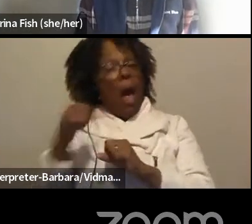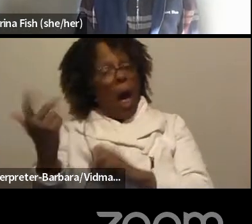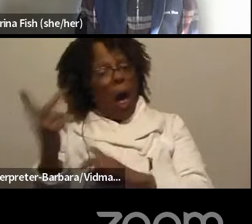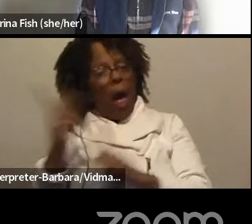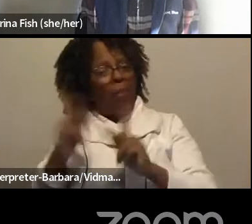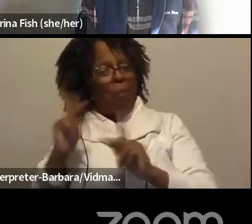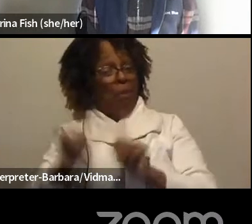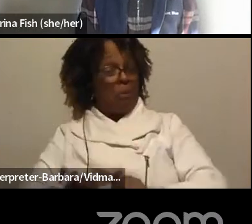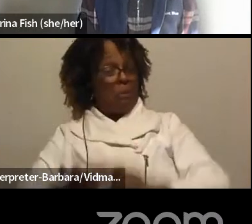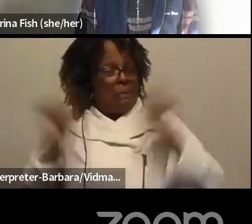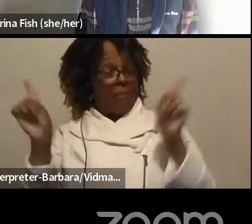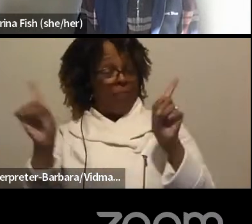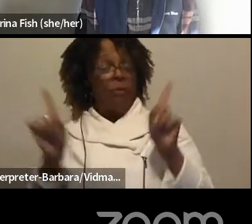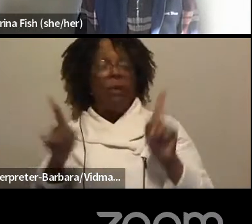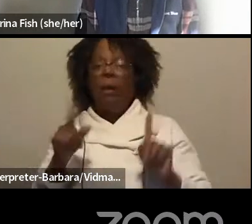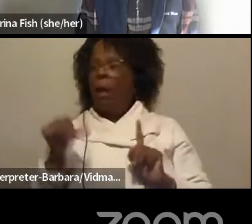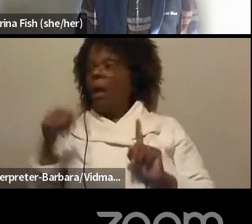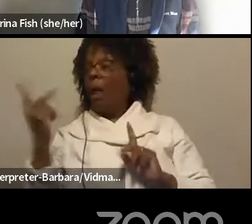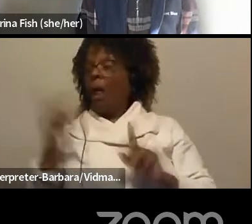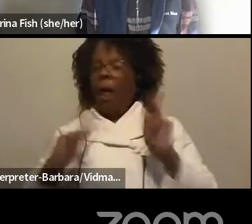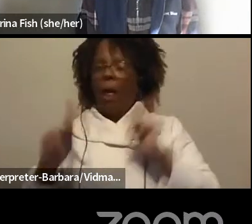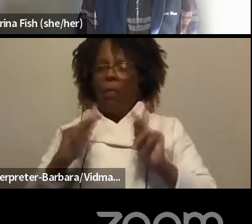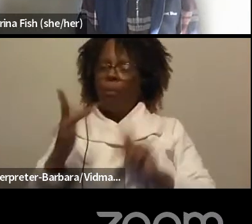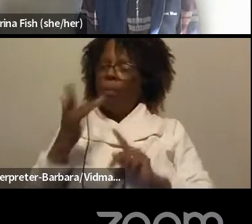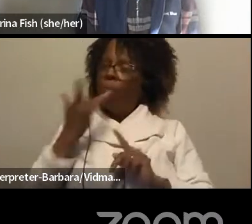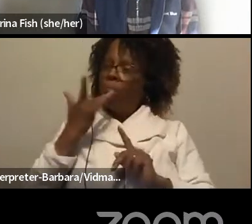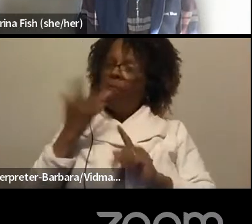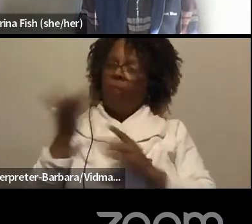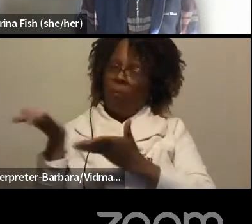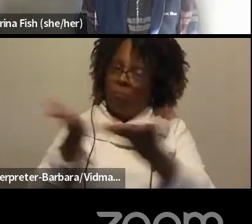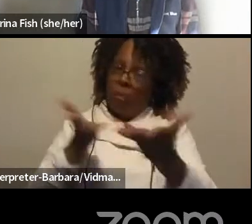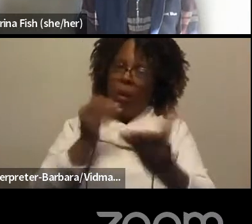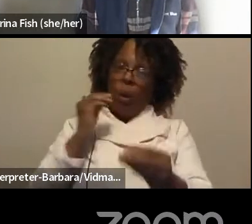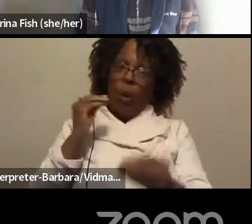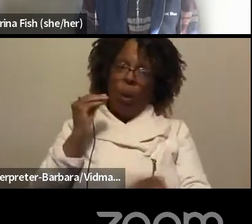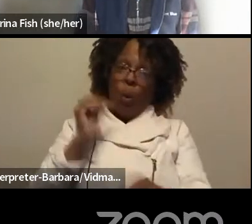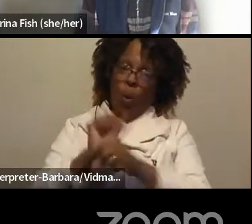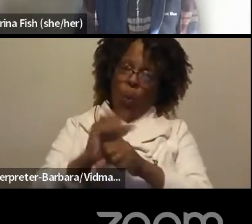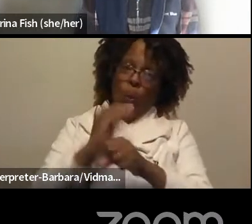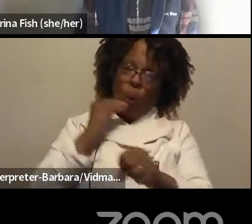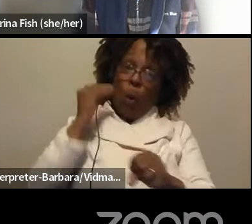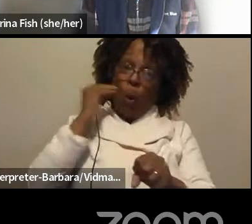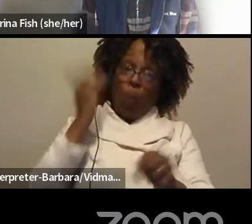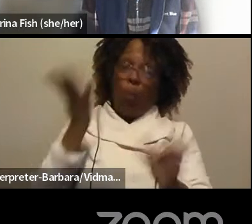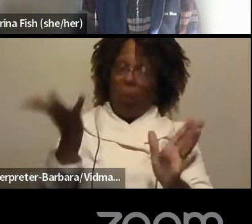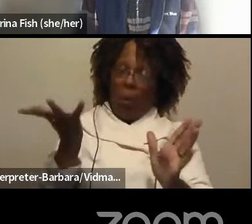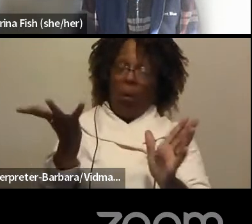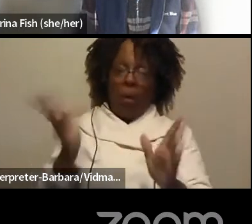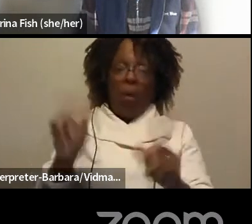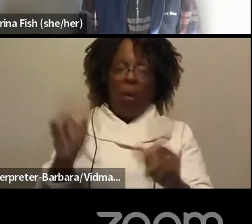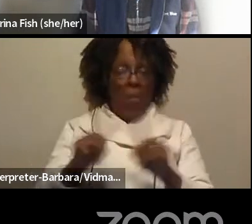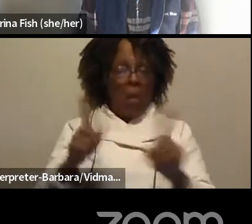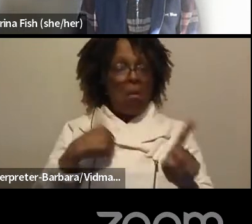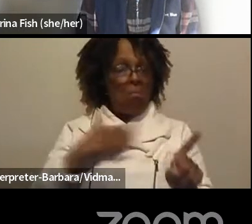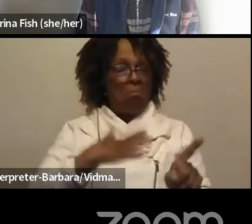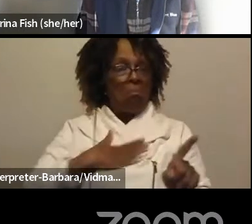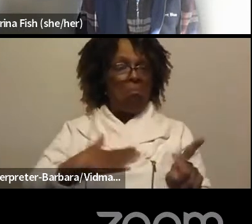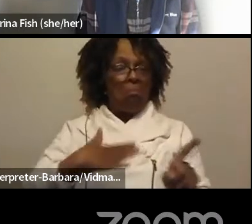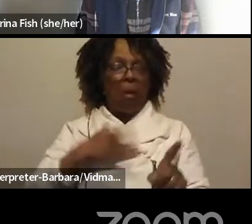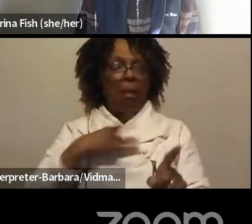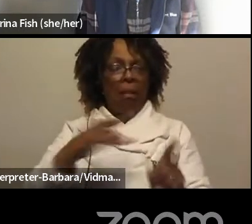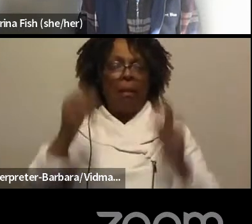home. Like I said, don't. And that's just my thing. And it's worked. I like it. I enjoy it. That's